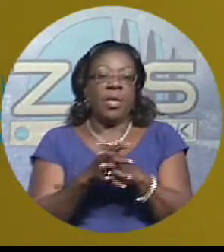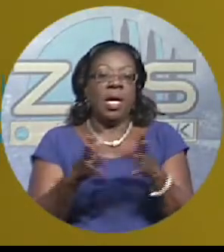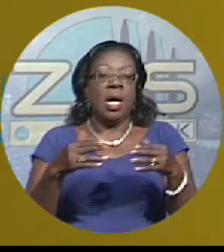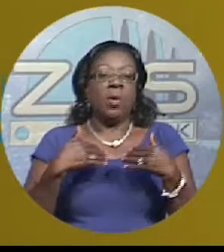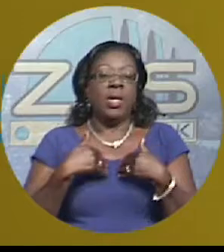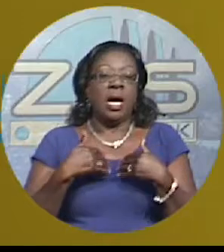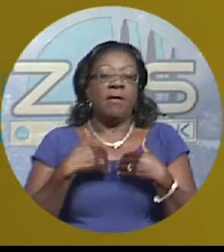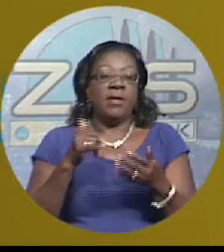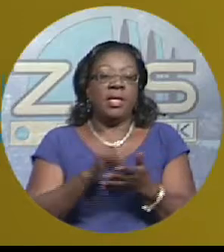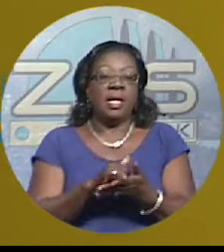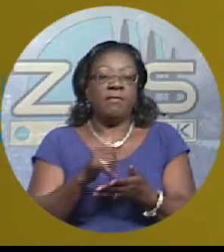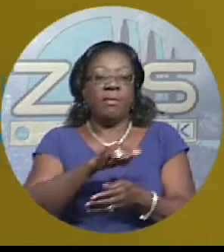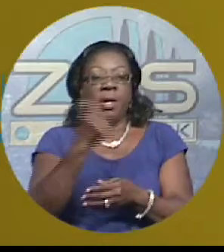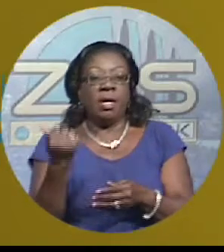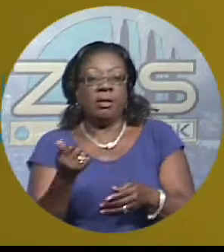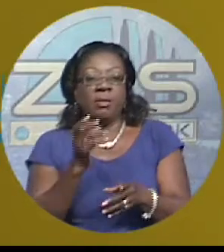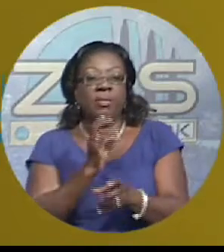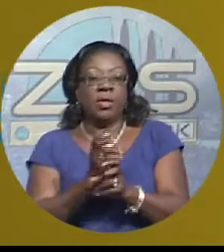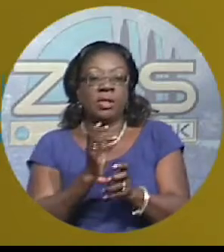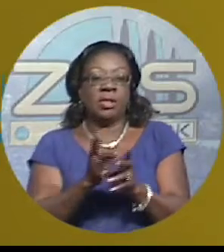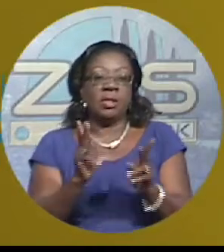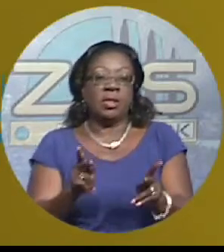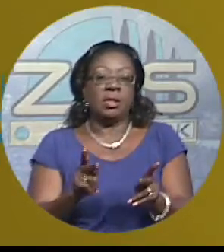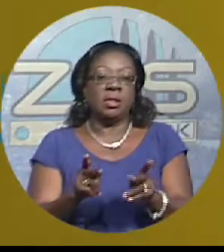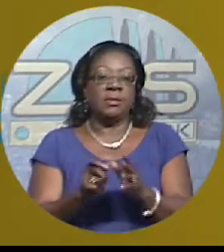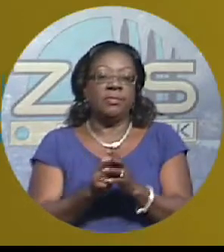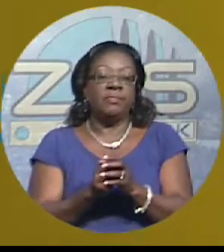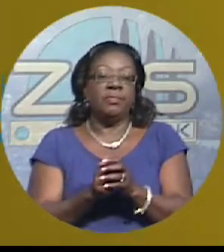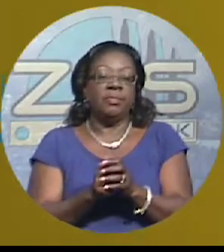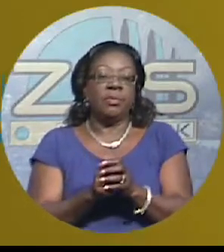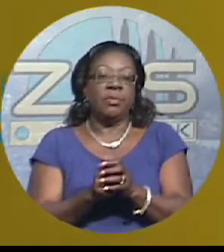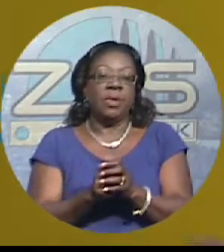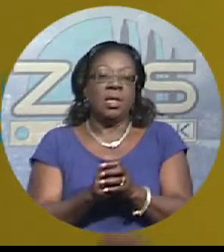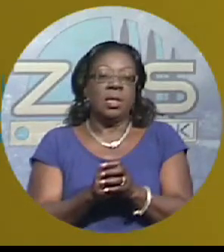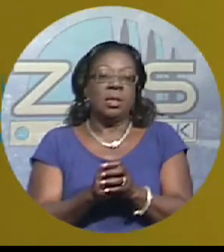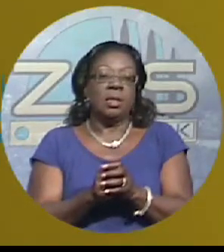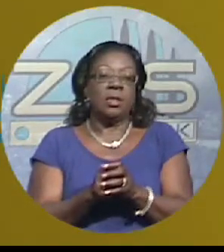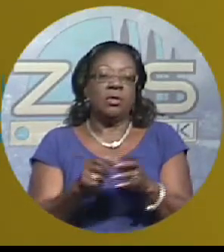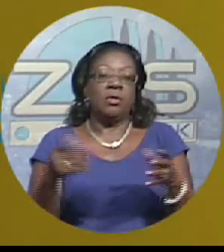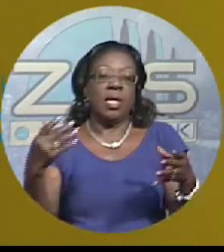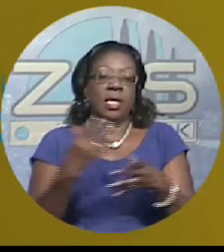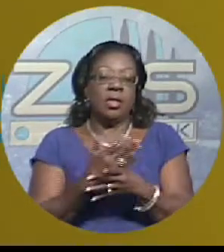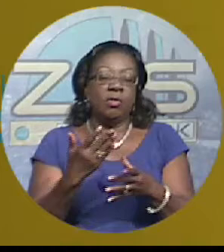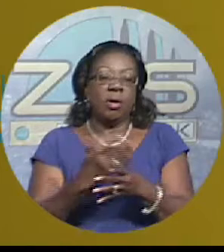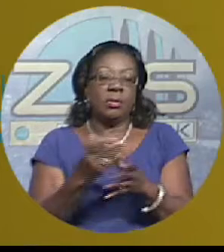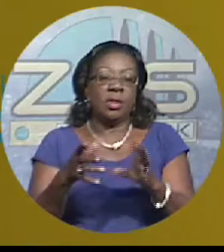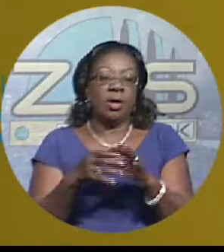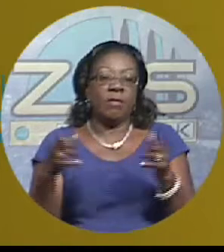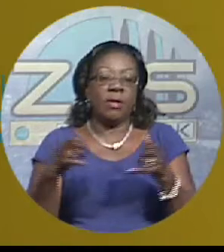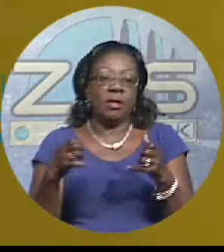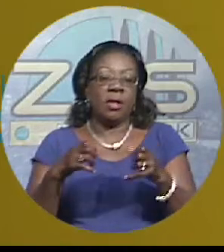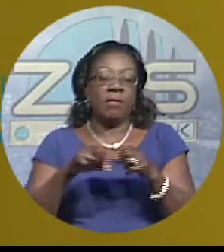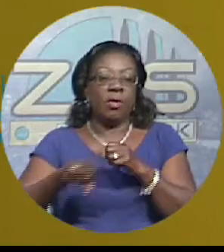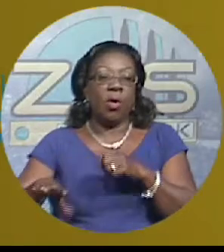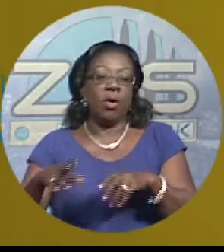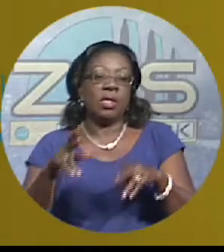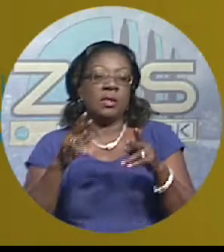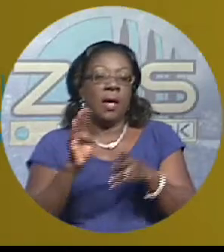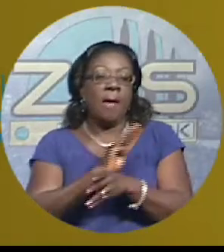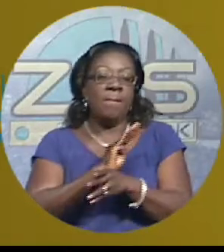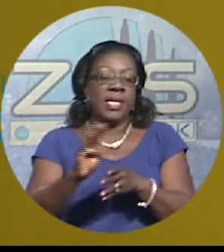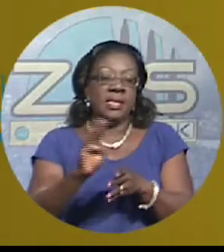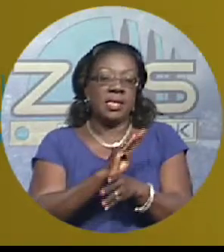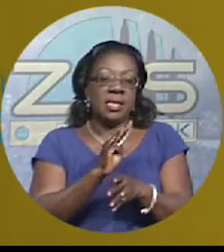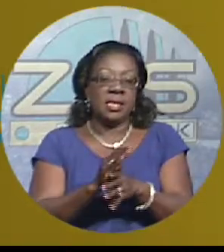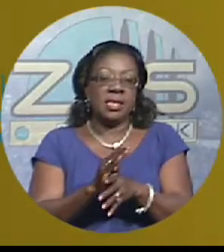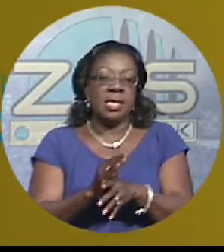having that now from other customers as well, the major customers, that in fact, due to the interruption, they've lost customers, they've lost funding